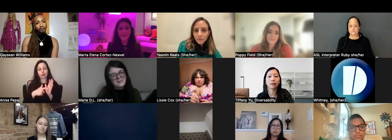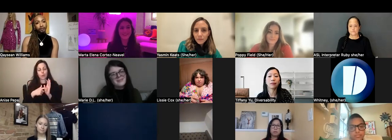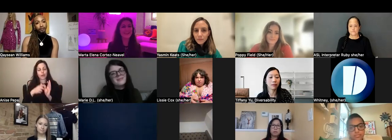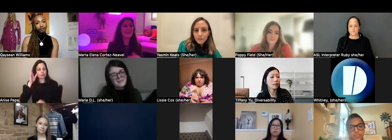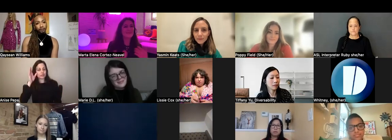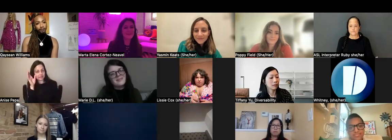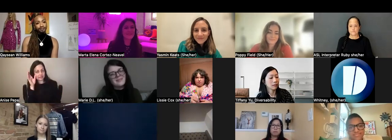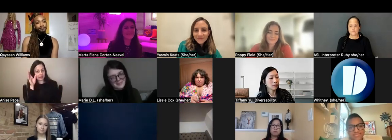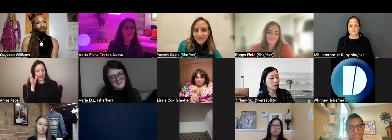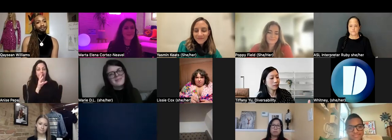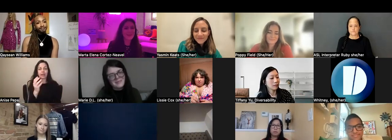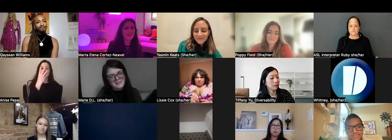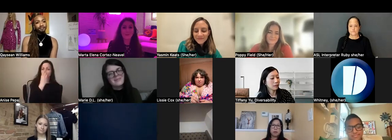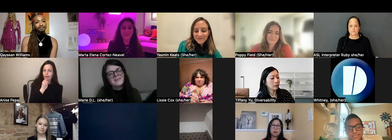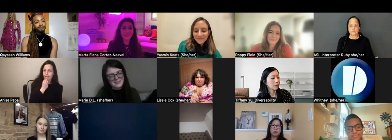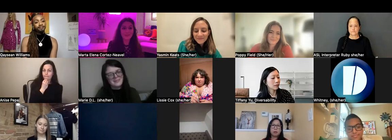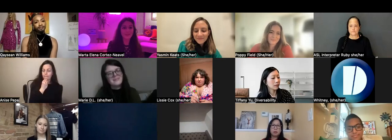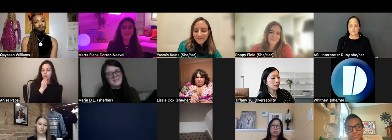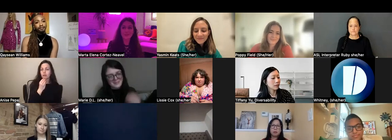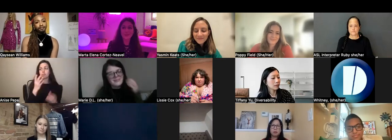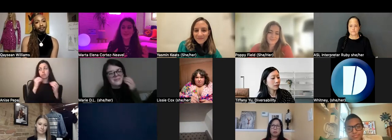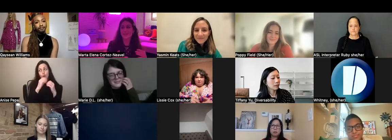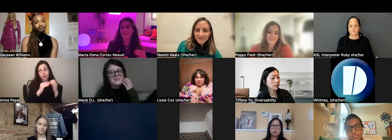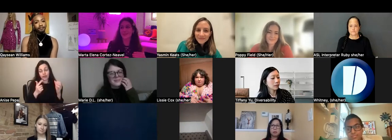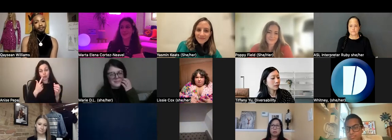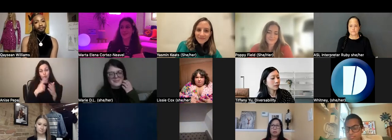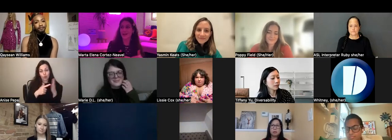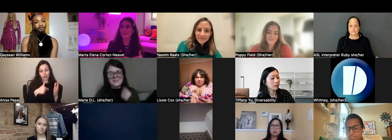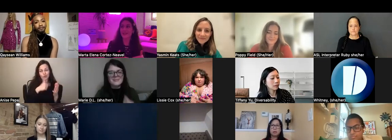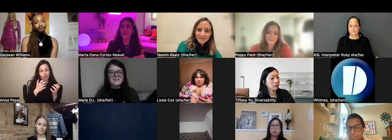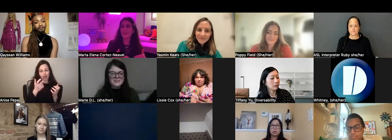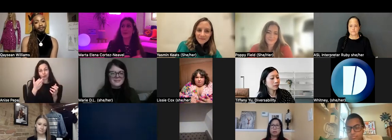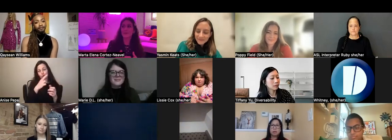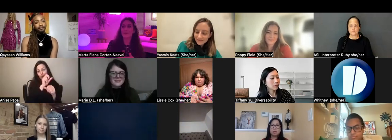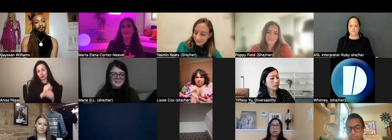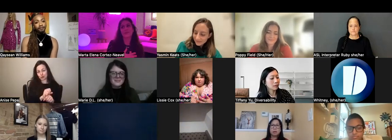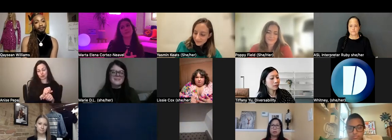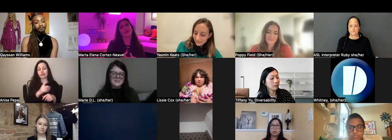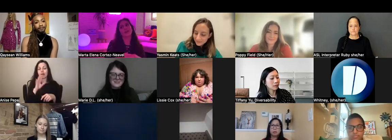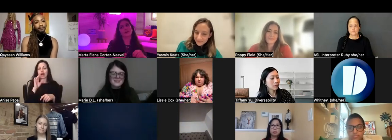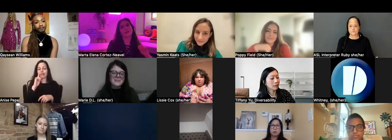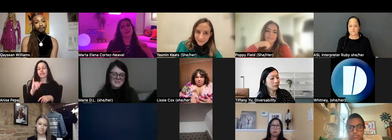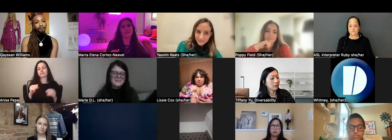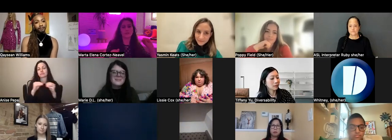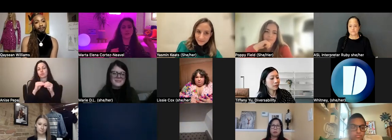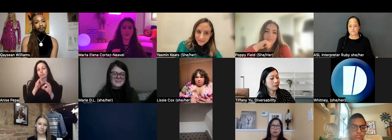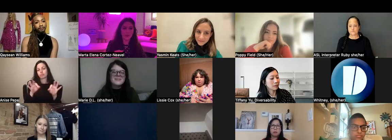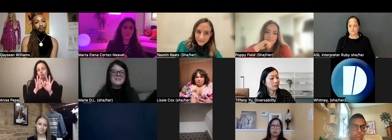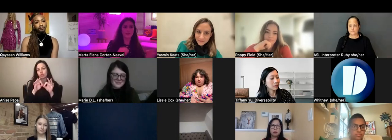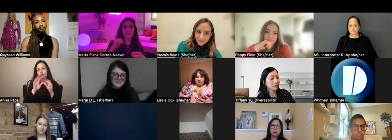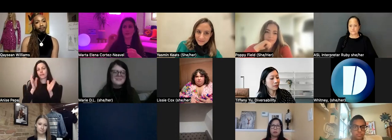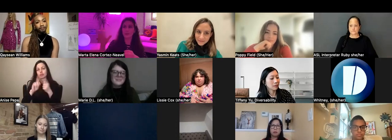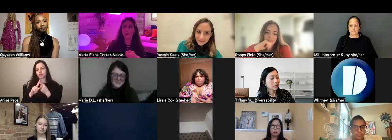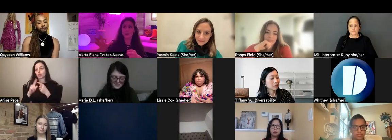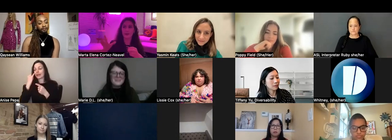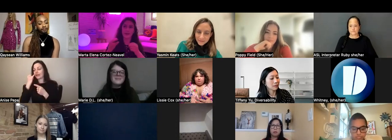up more than maybe we want to or we're used to. And I think that that's more important than is it a disability owned